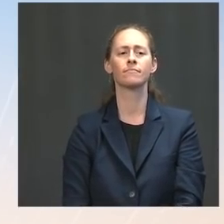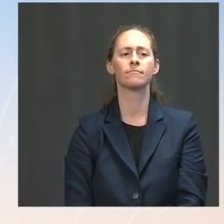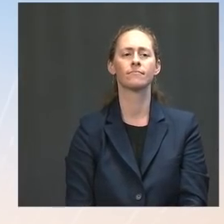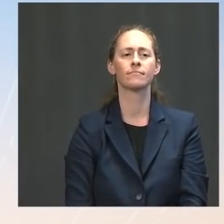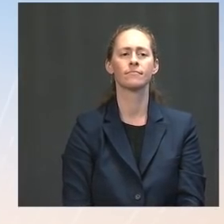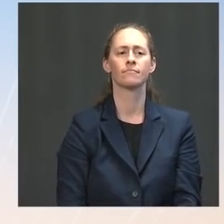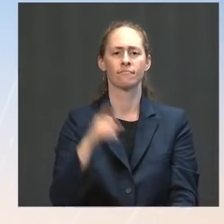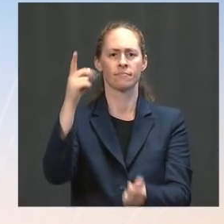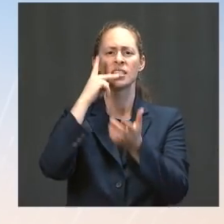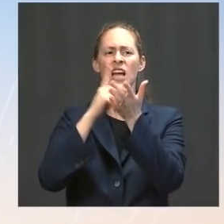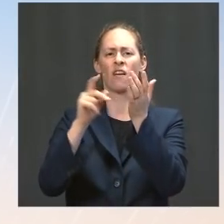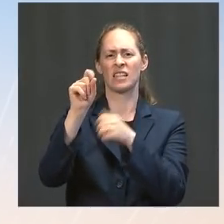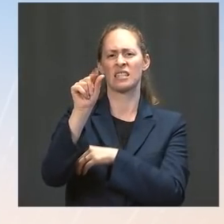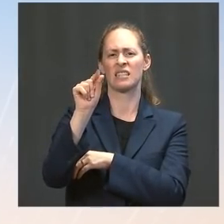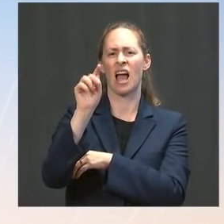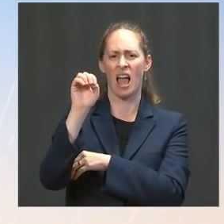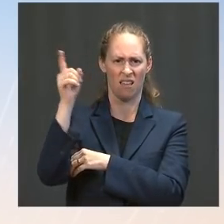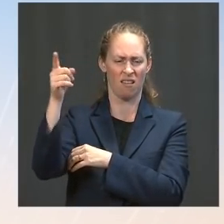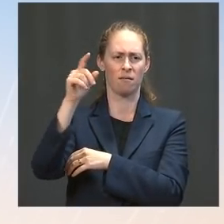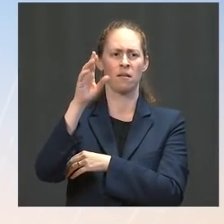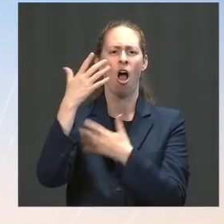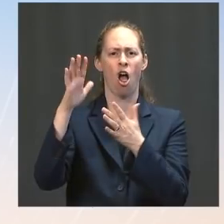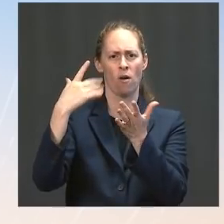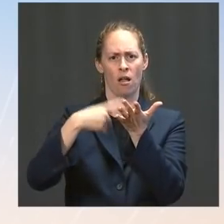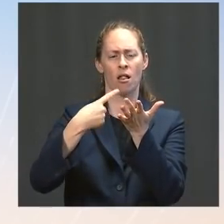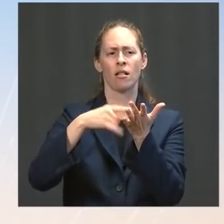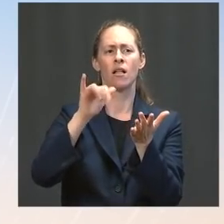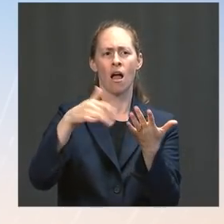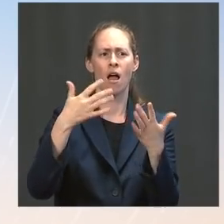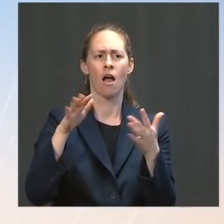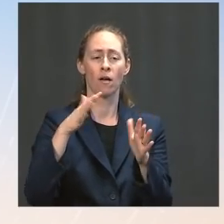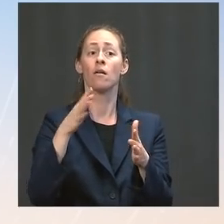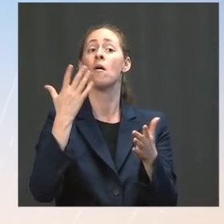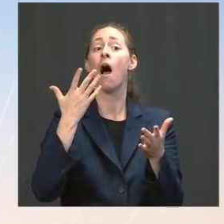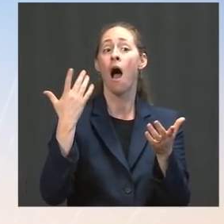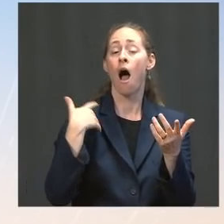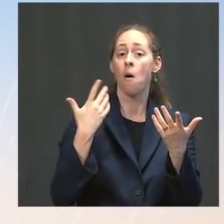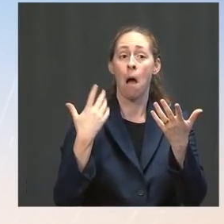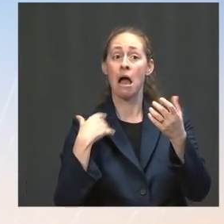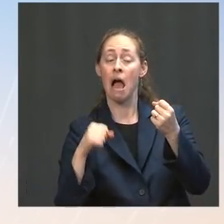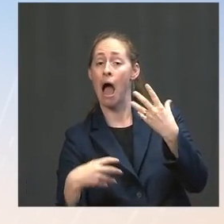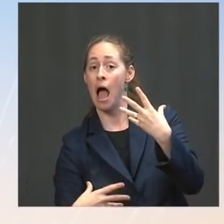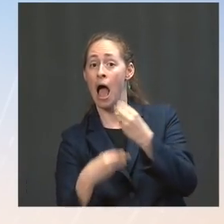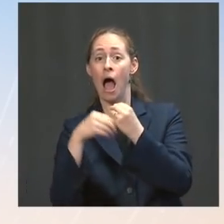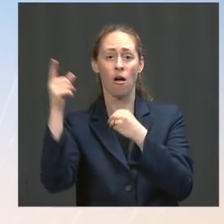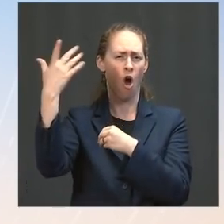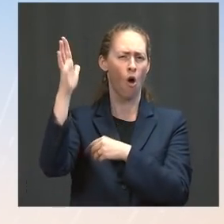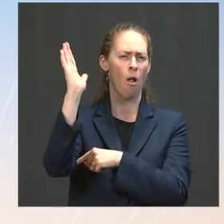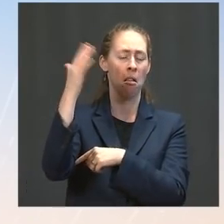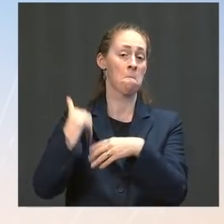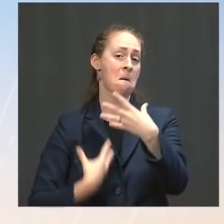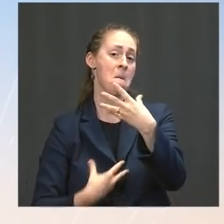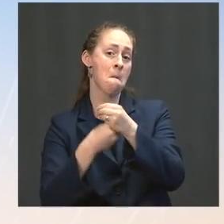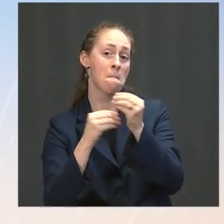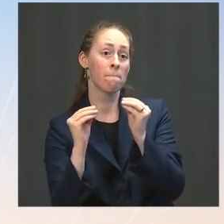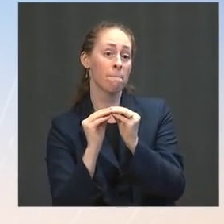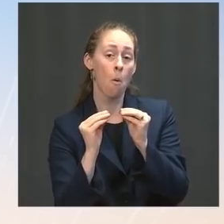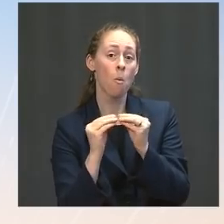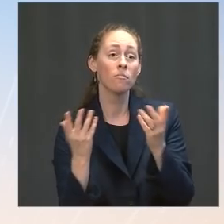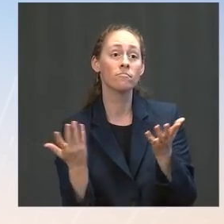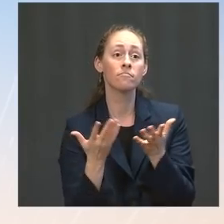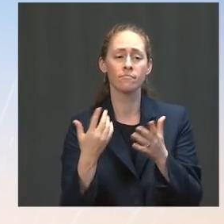that we are closely watching, closely following the threats from ISIS-K, which he also received a briefing on this morning. And his remarks last night,